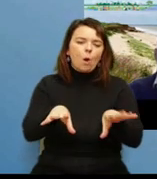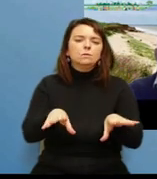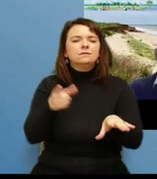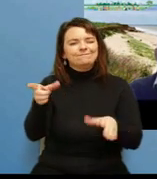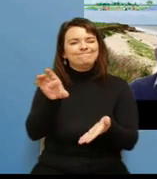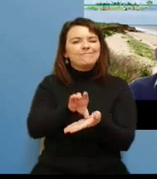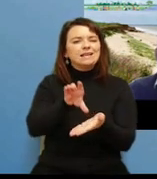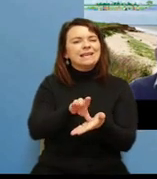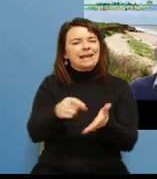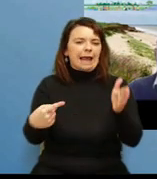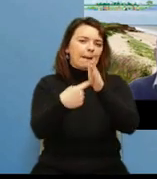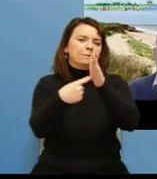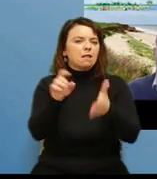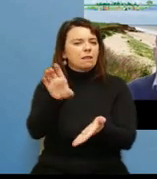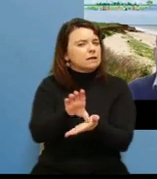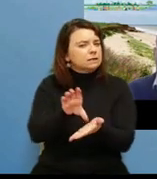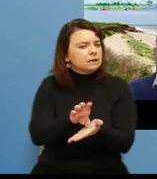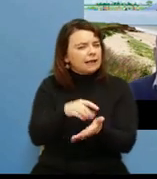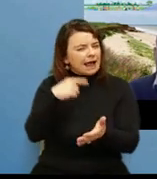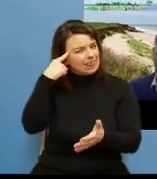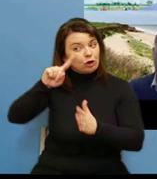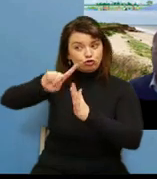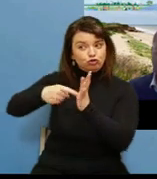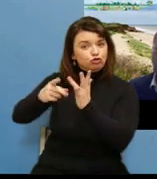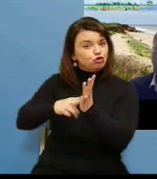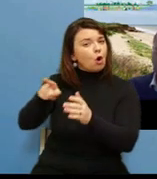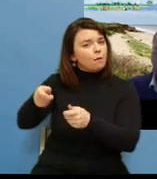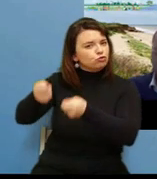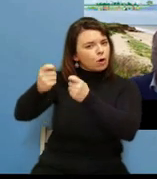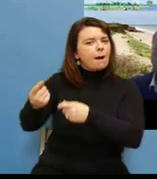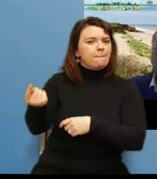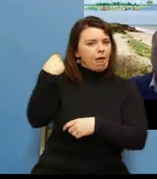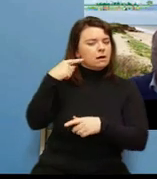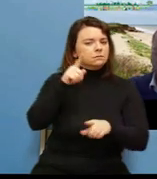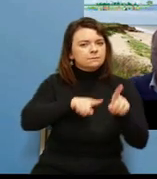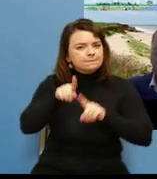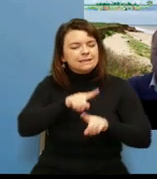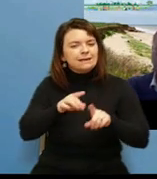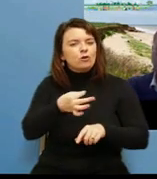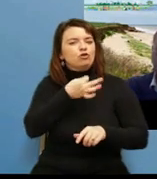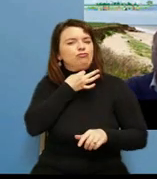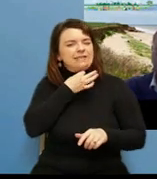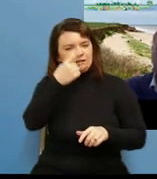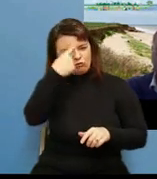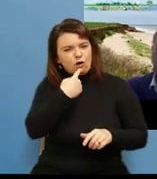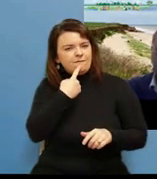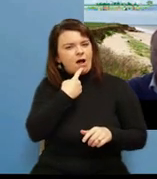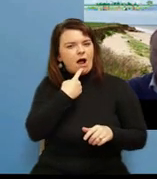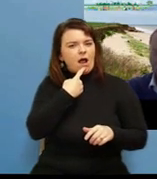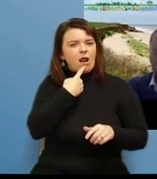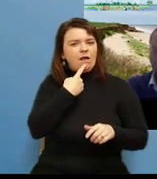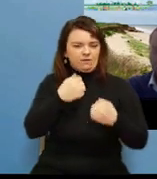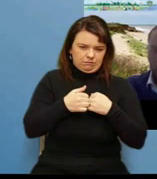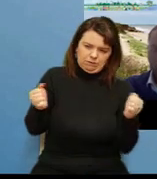funding. I think, John, you highlighted it last time as probably the risk profile or exposure has